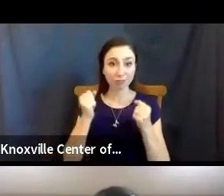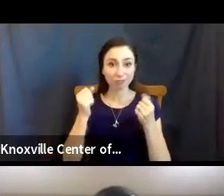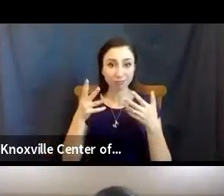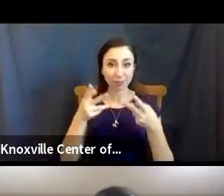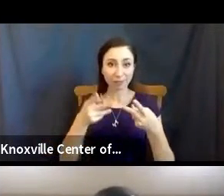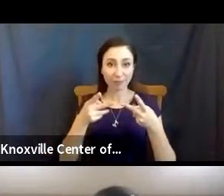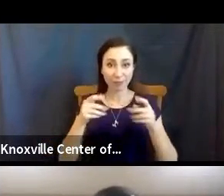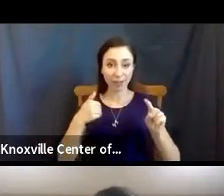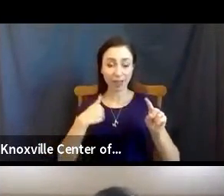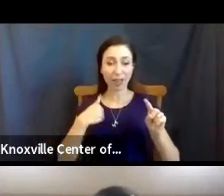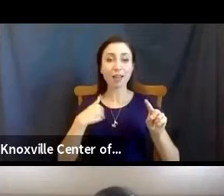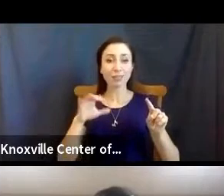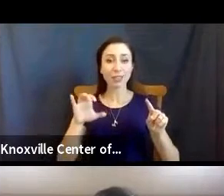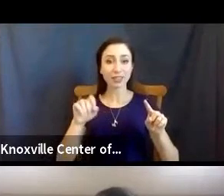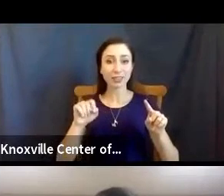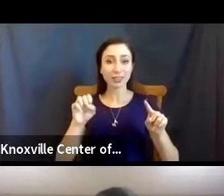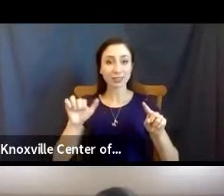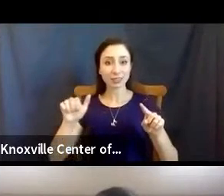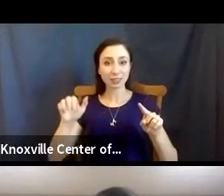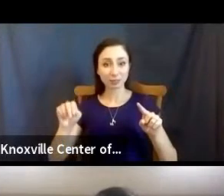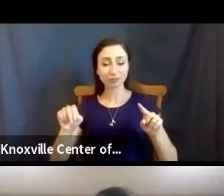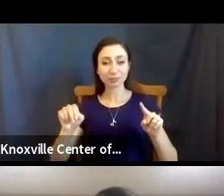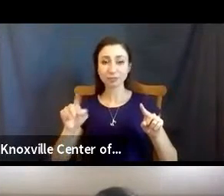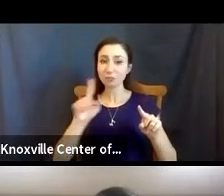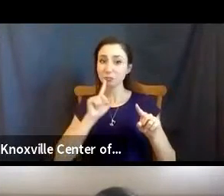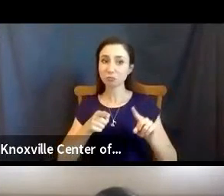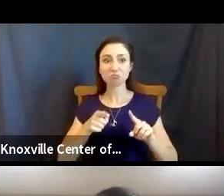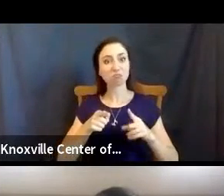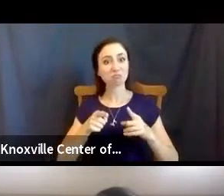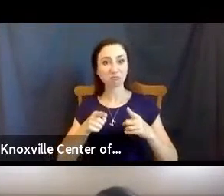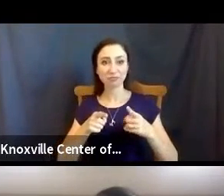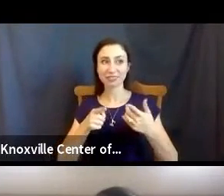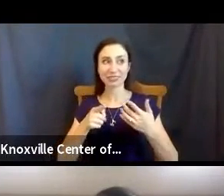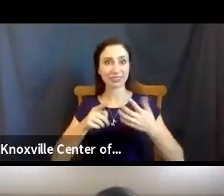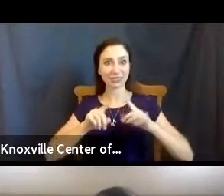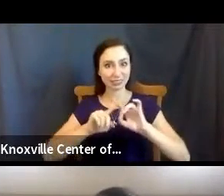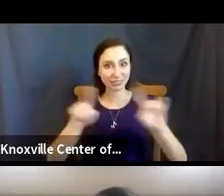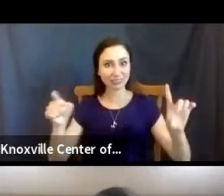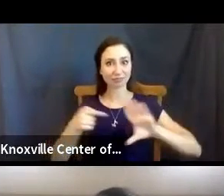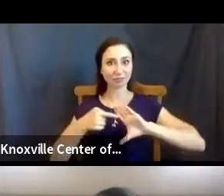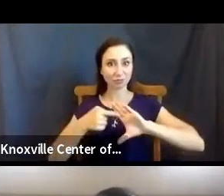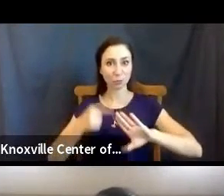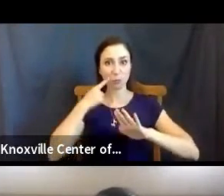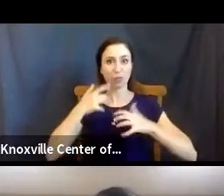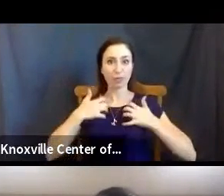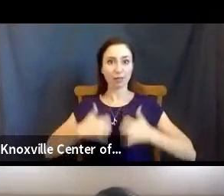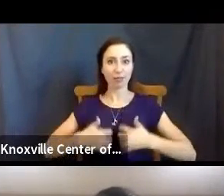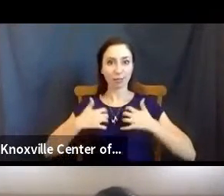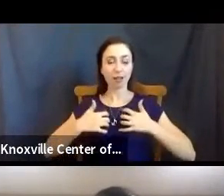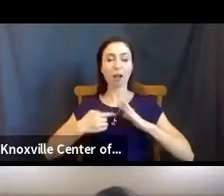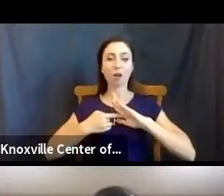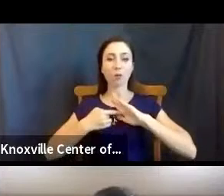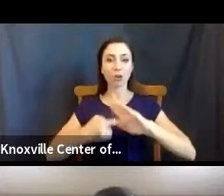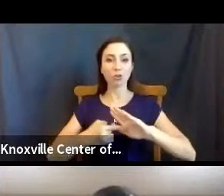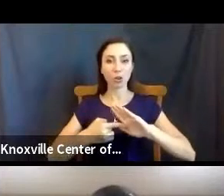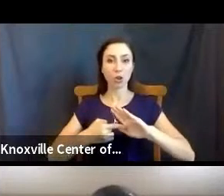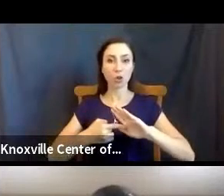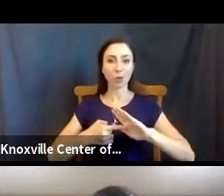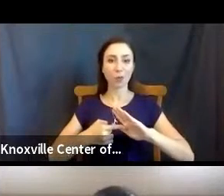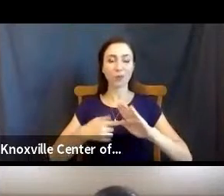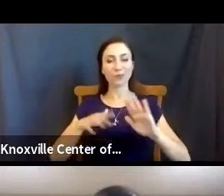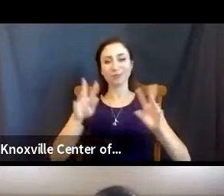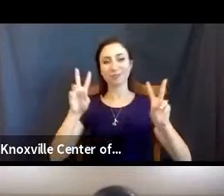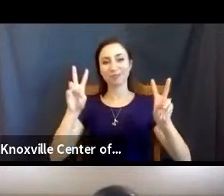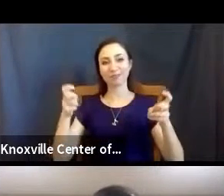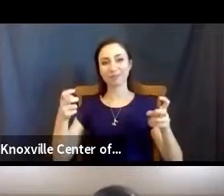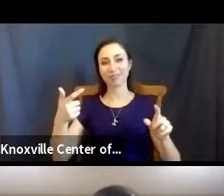CT scans, has a very distinctive appearance on the lungs of what we call it a ground glass. It's